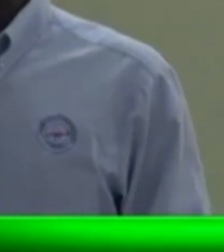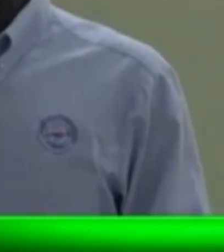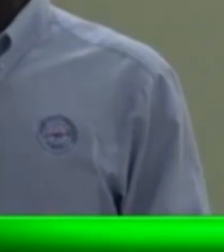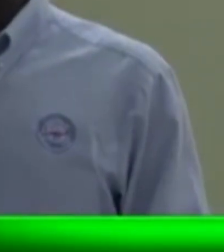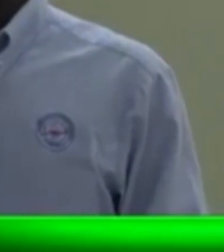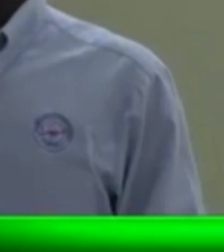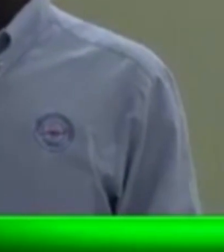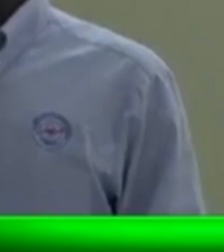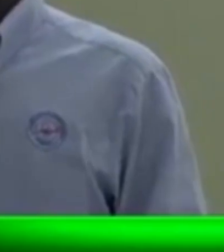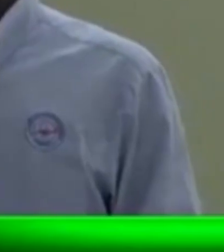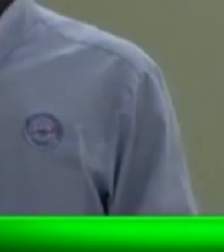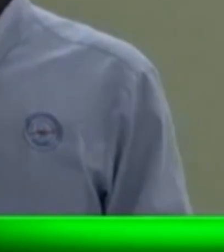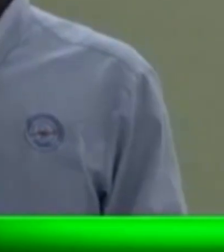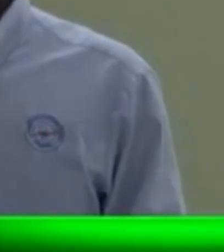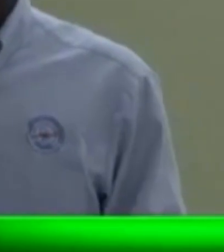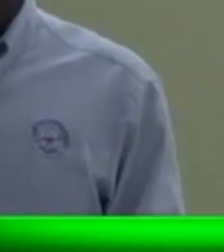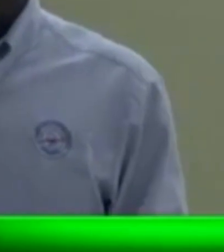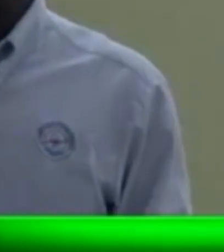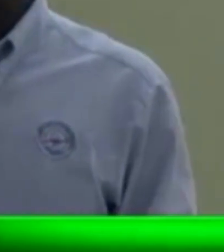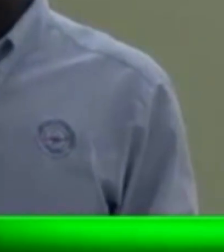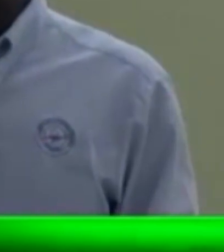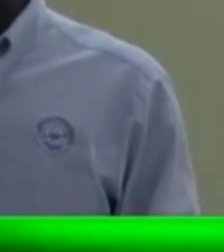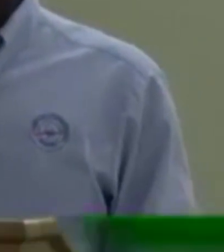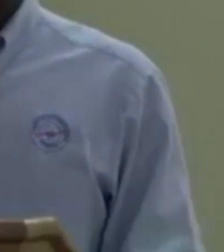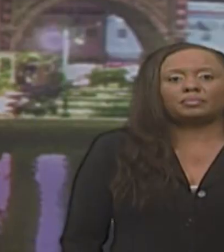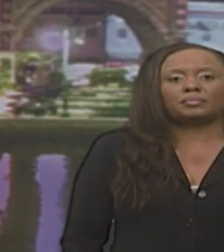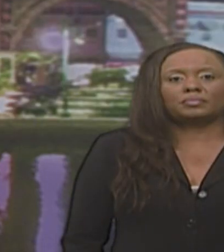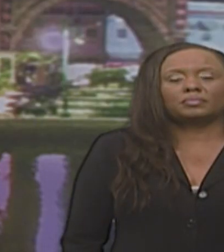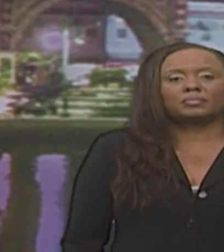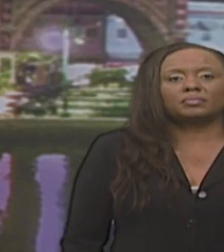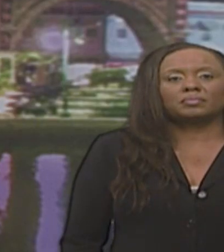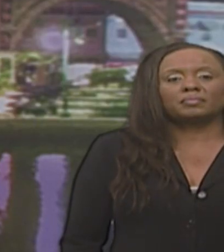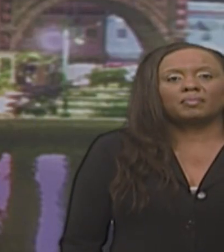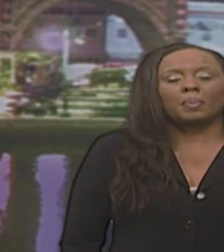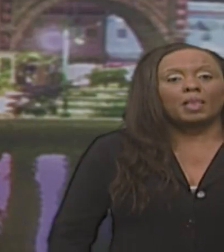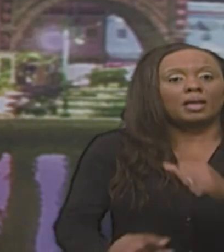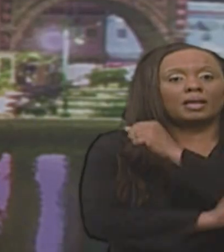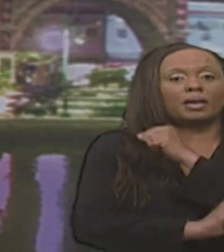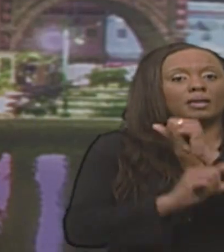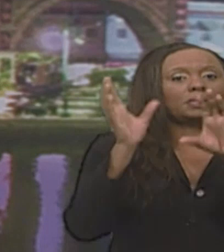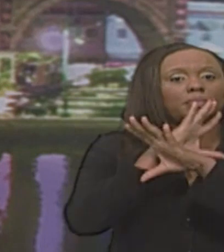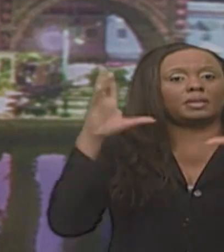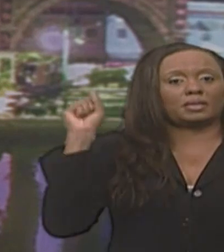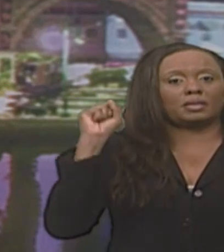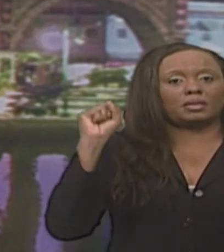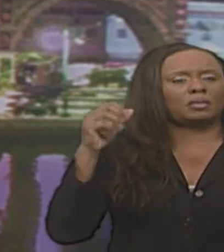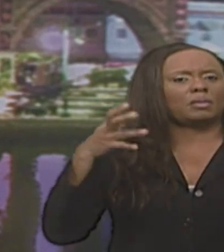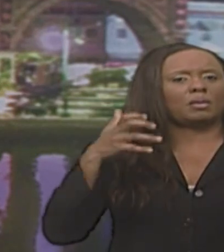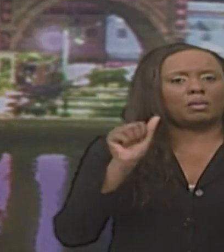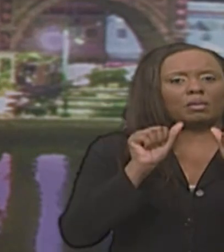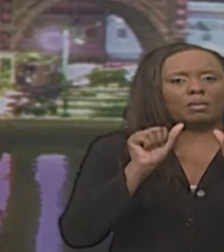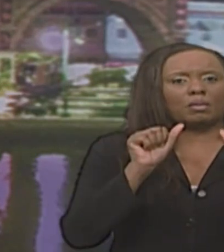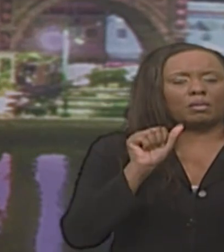T&D equipment, a lot of those poles failed. Guyana's President David Granger wants every region